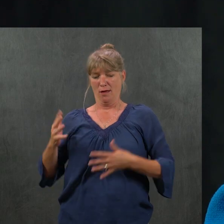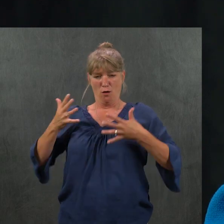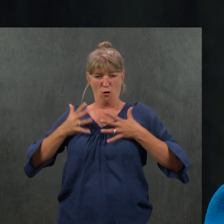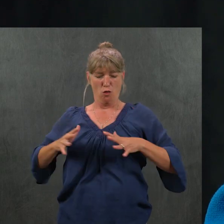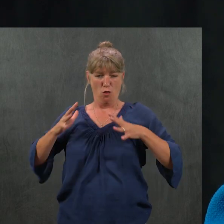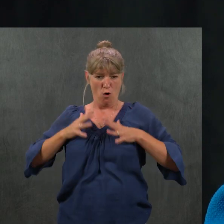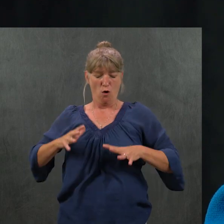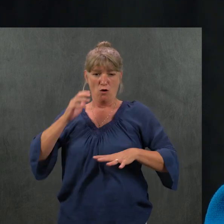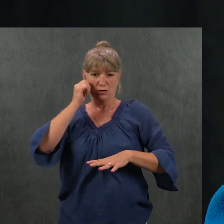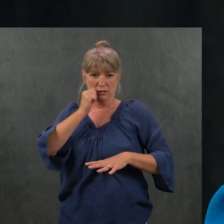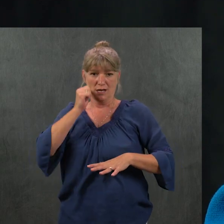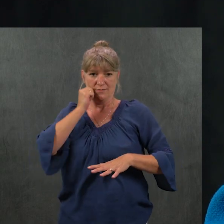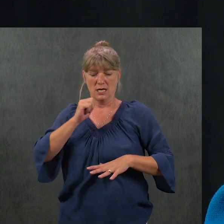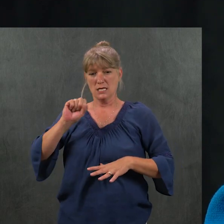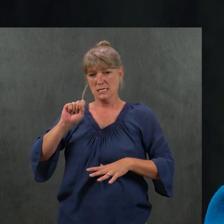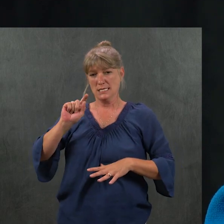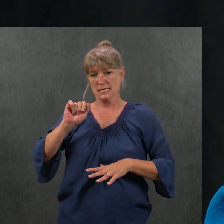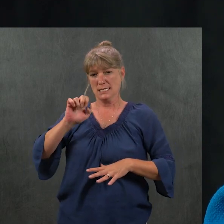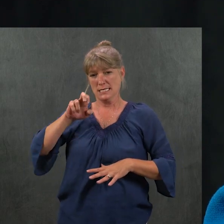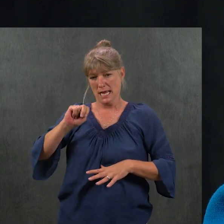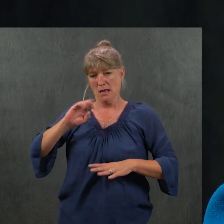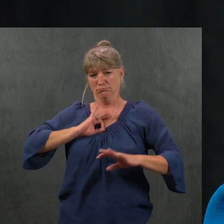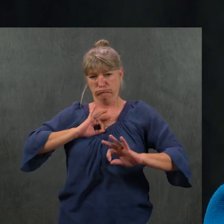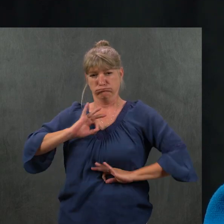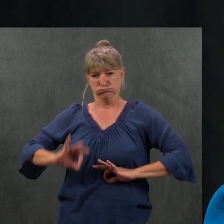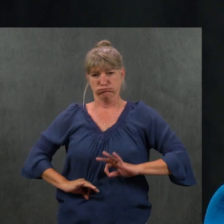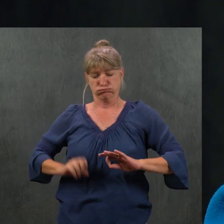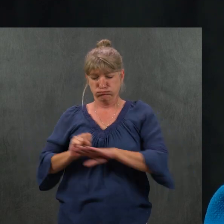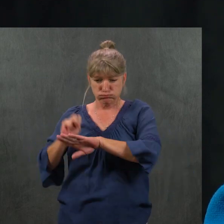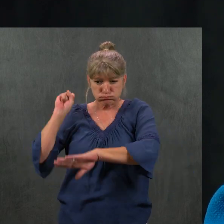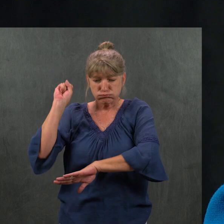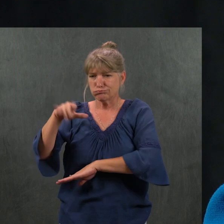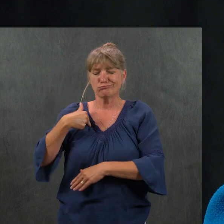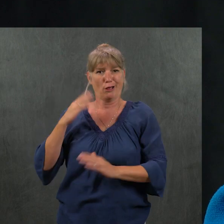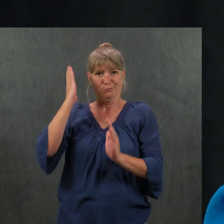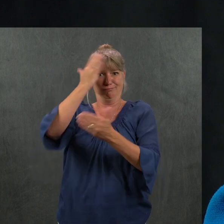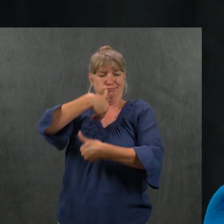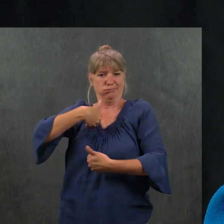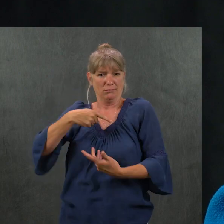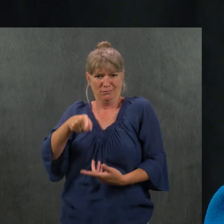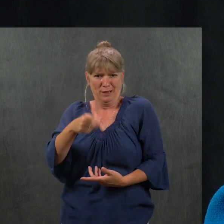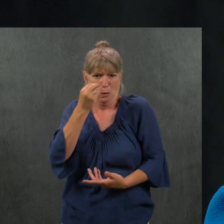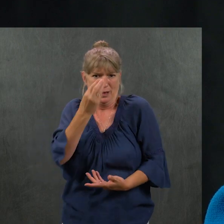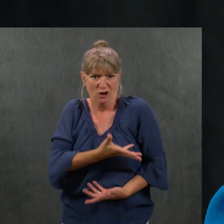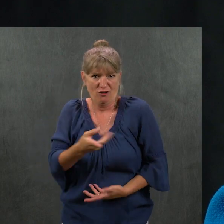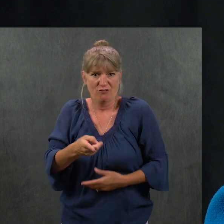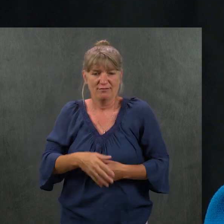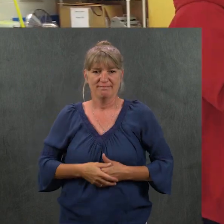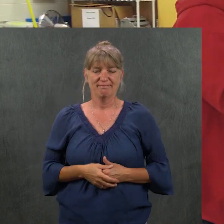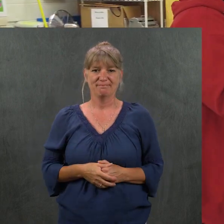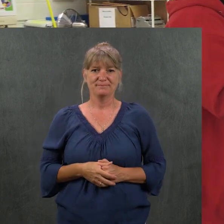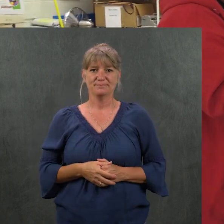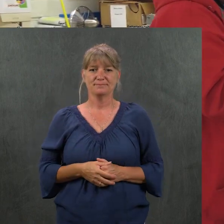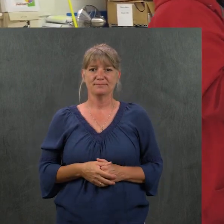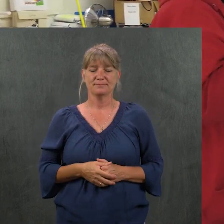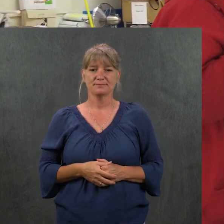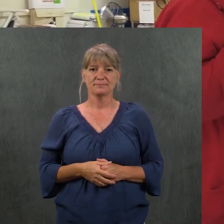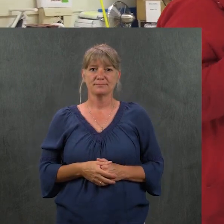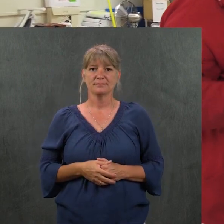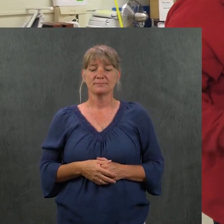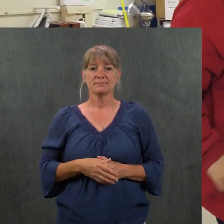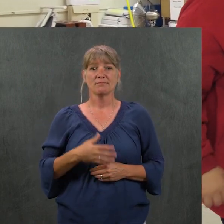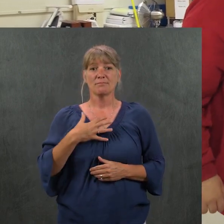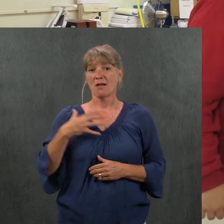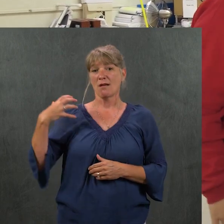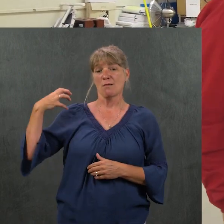if I send my kid in clothes every day that is stained and I don't know it because I can't see. Alyssa folds pants